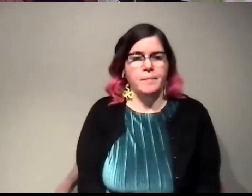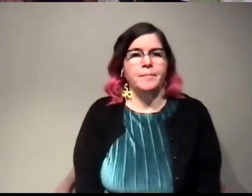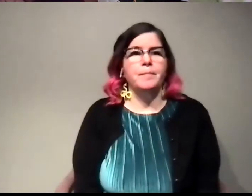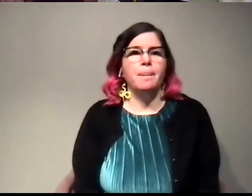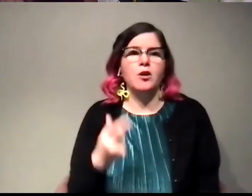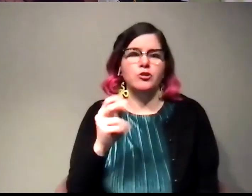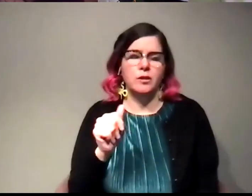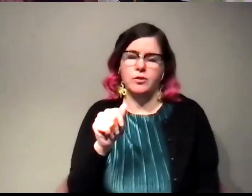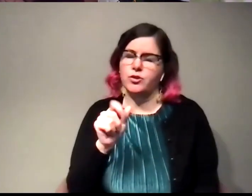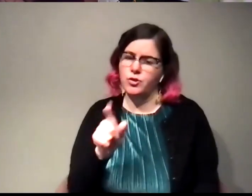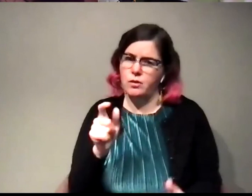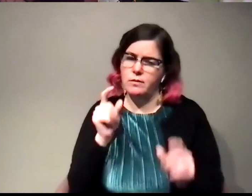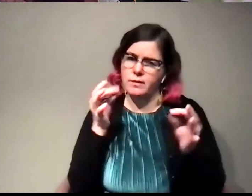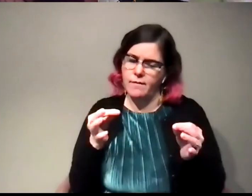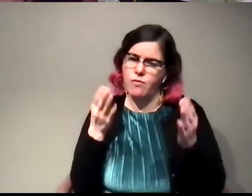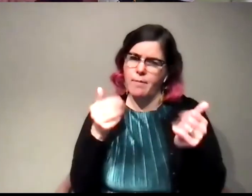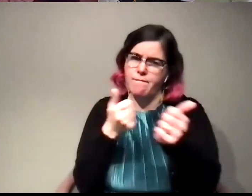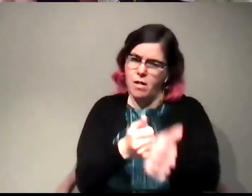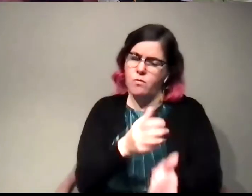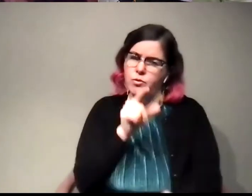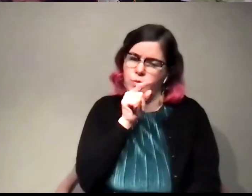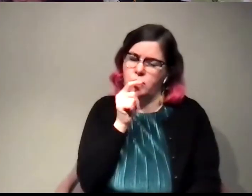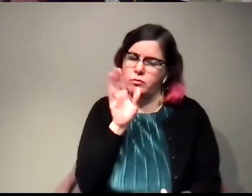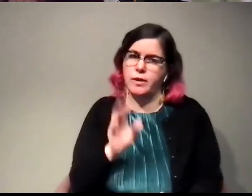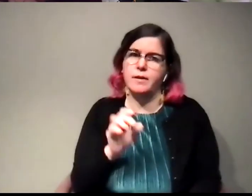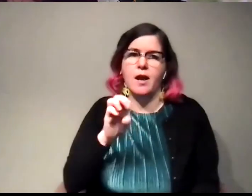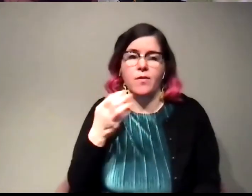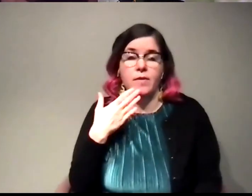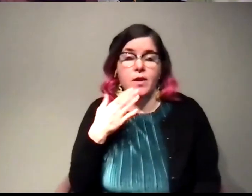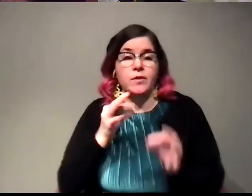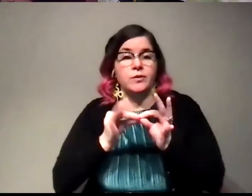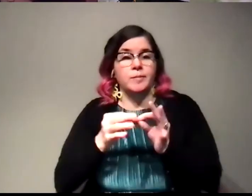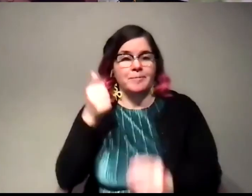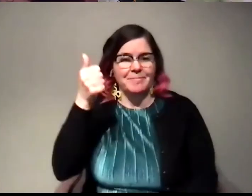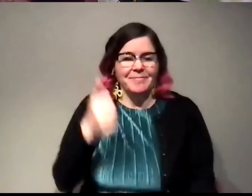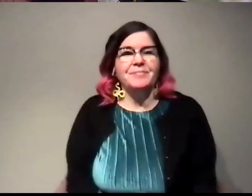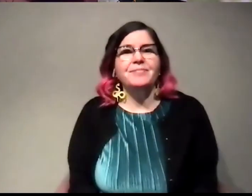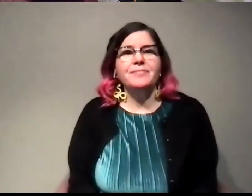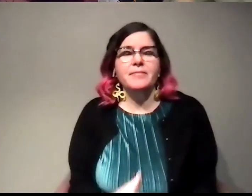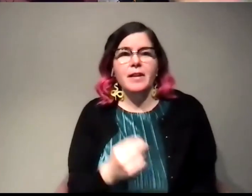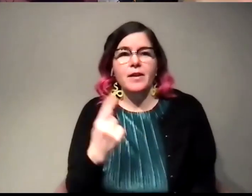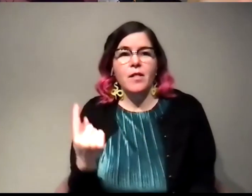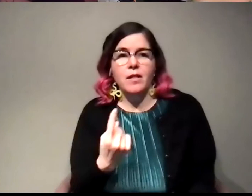great follow, so you should definitely check that Twitter out. Erin, thank you for signing for us today. And always,